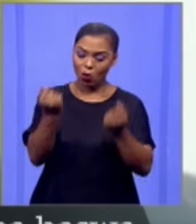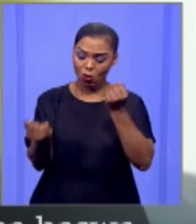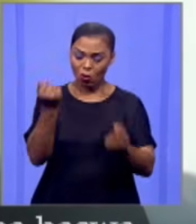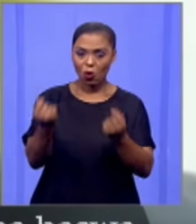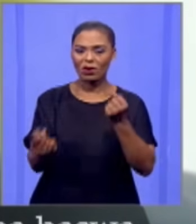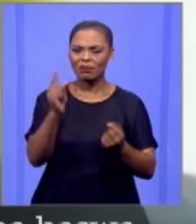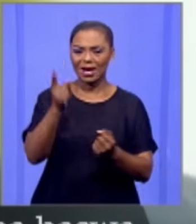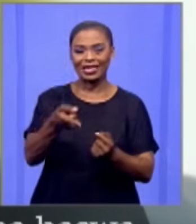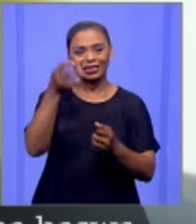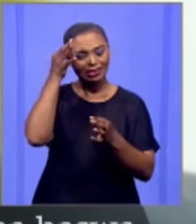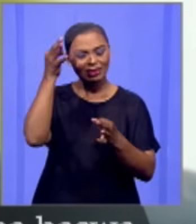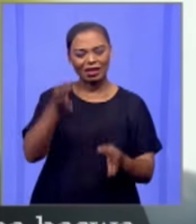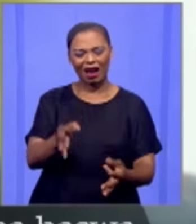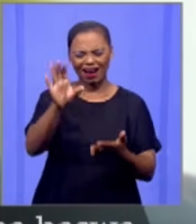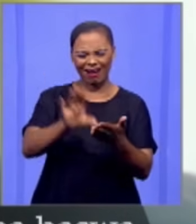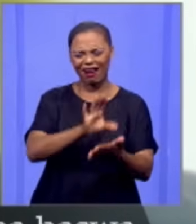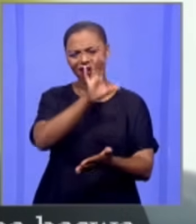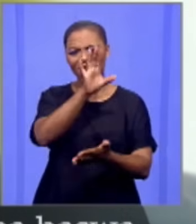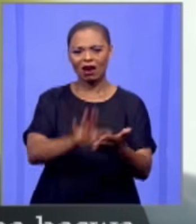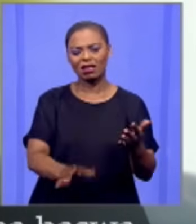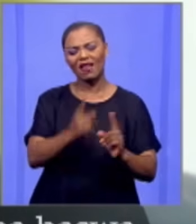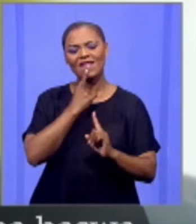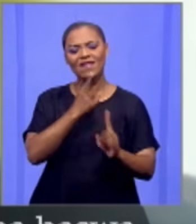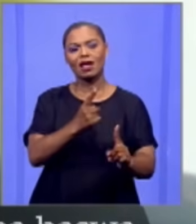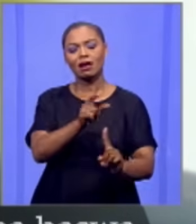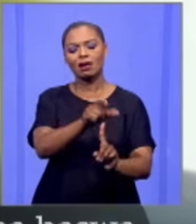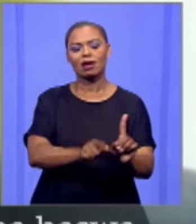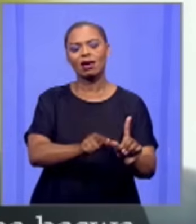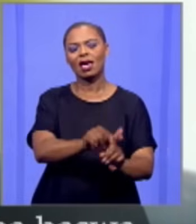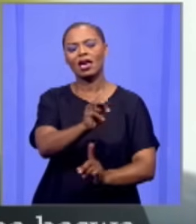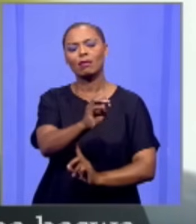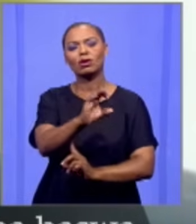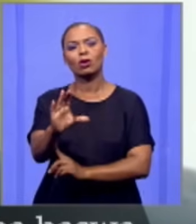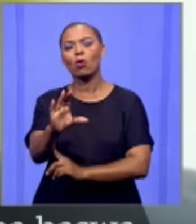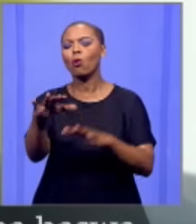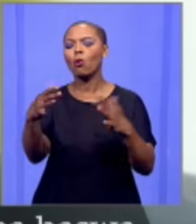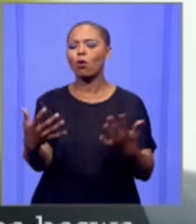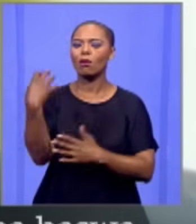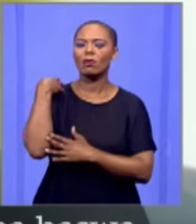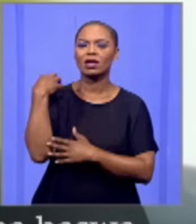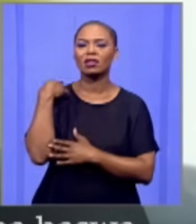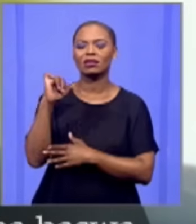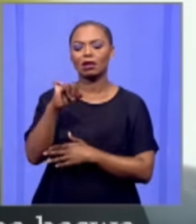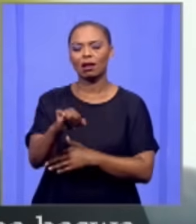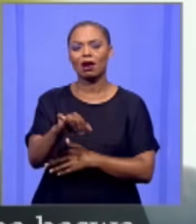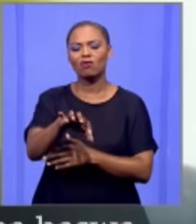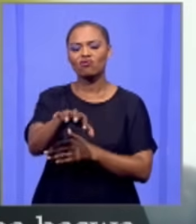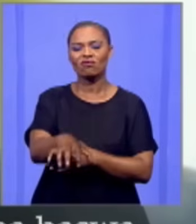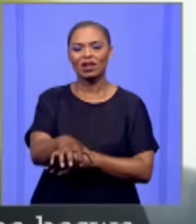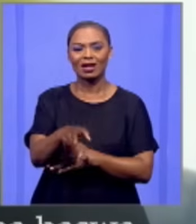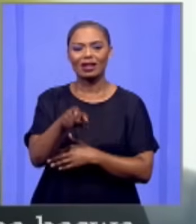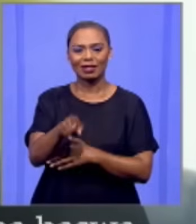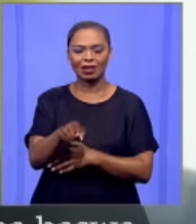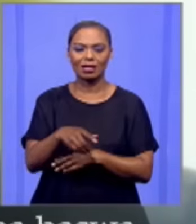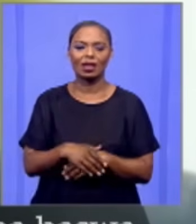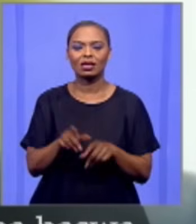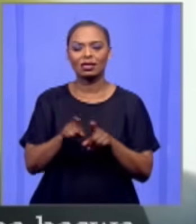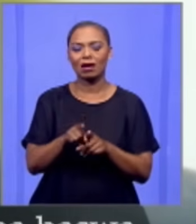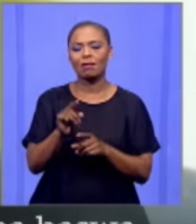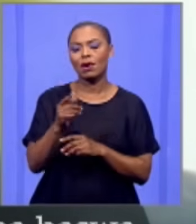ntšhe sephetho sa gore e laele MEC o mongwe goba e laele ministera gore ba tshwanetse ba thape